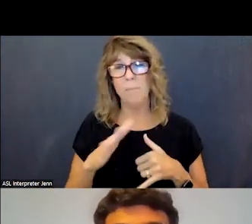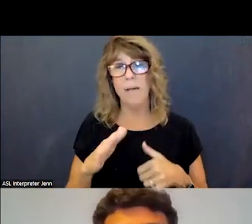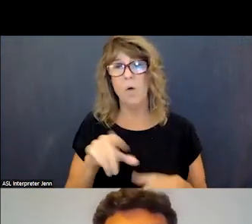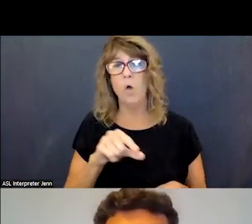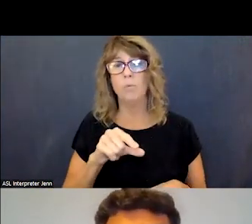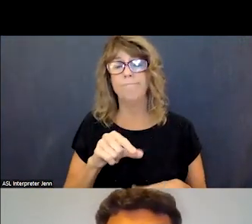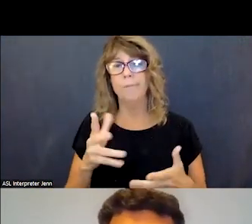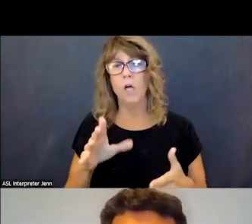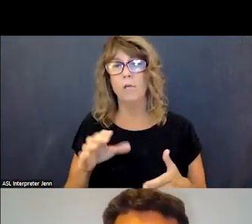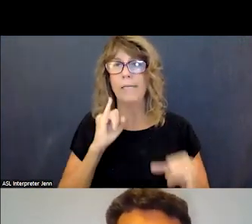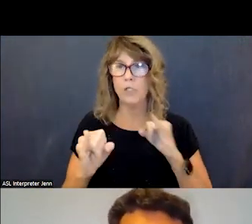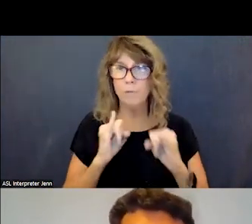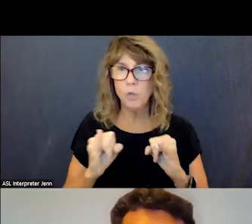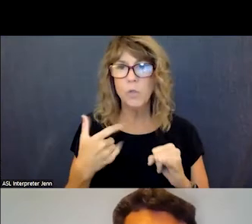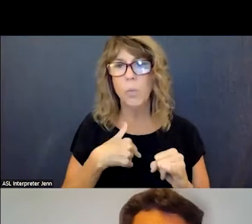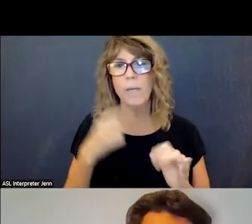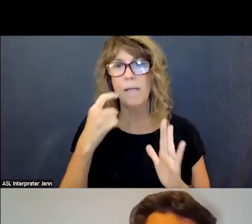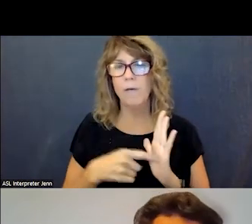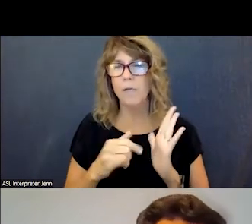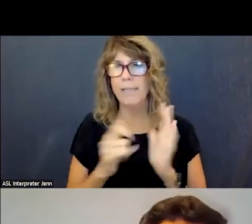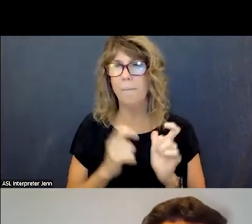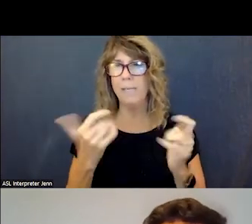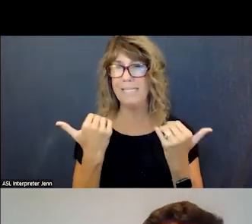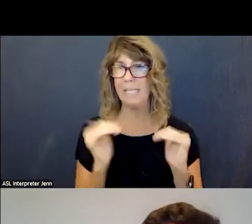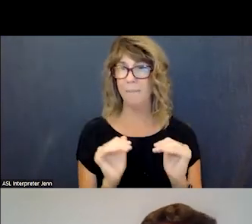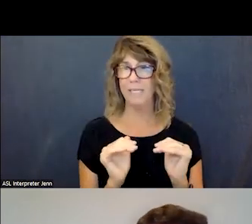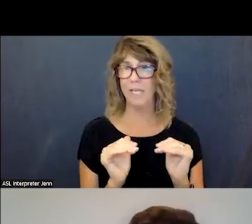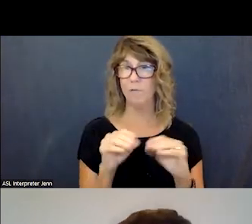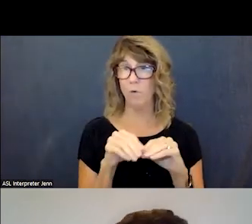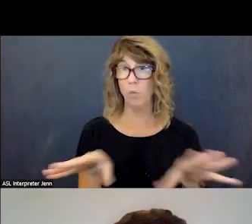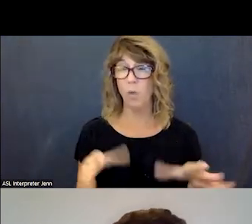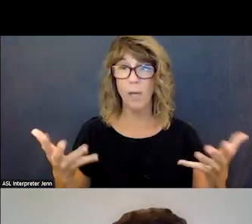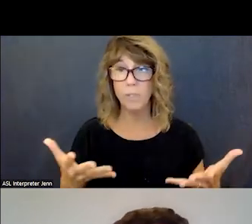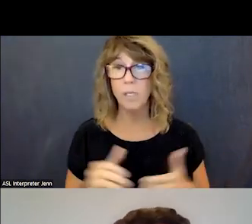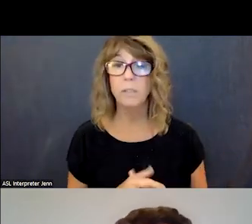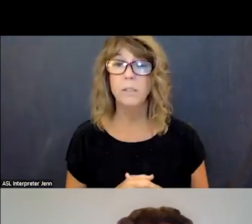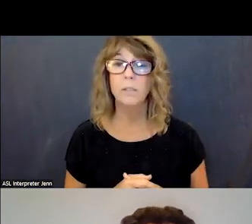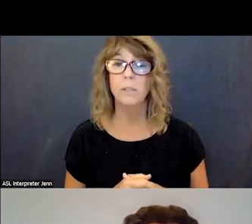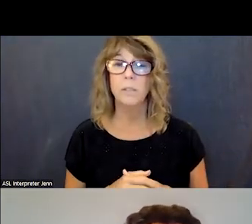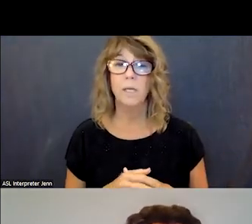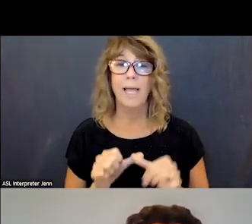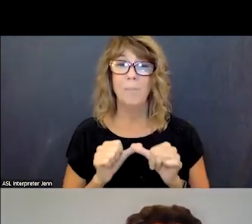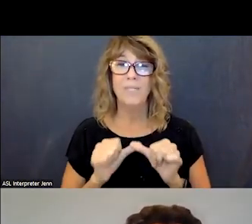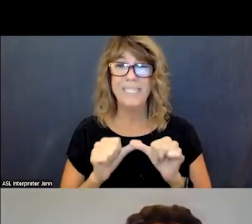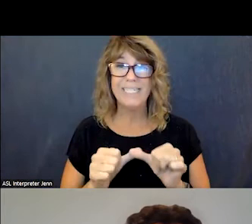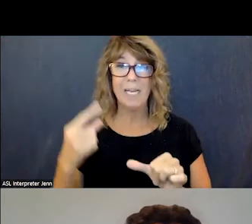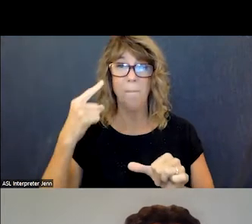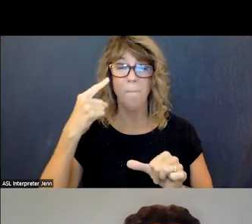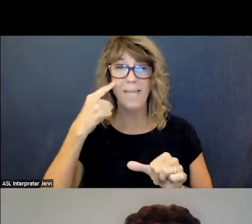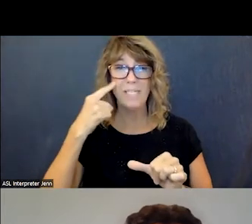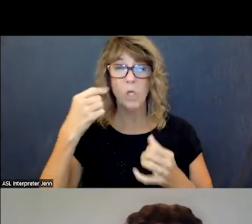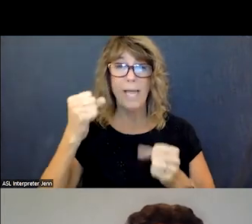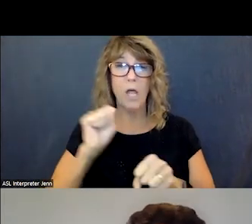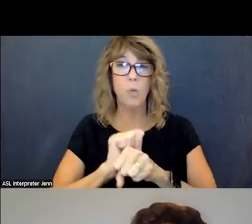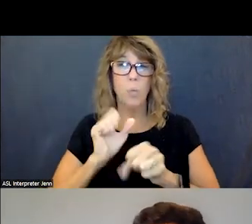qualitative interviews. We found that the biggest limitations for the rollout were that there were persistent mental health workforce shortages and